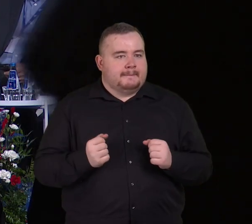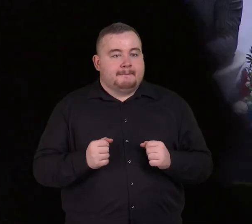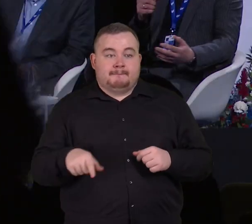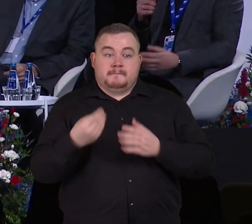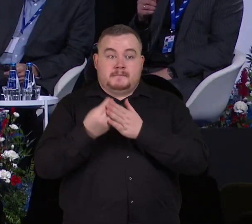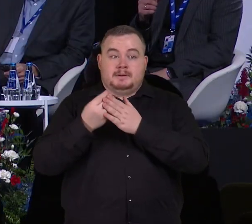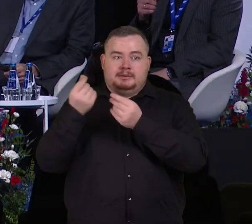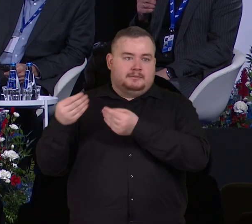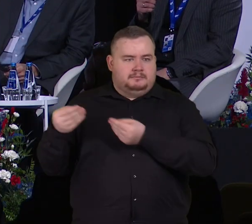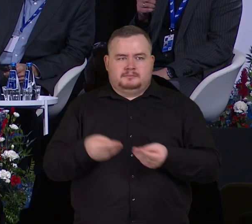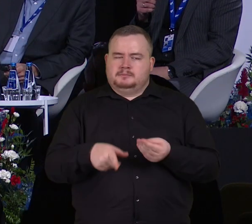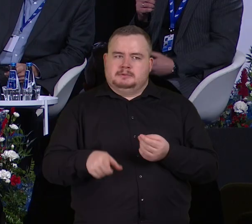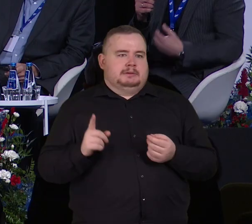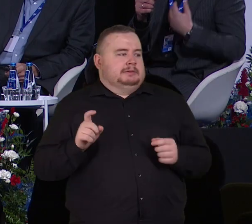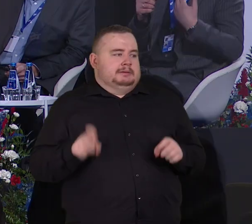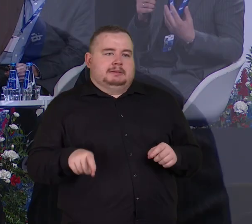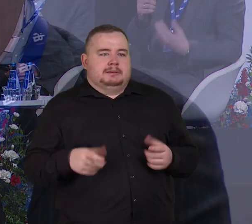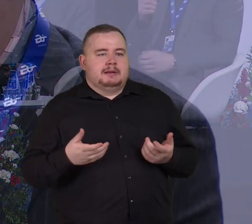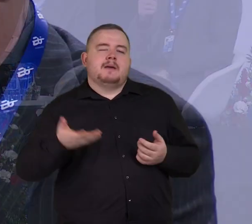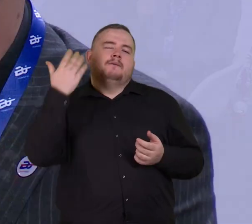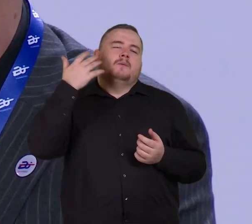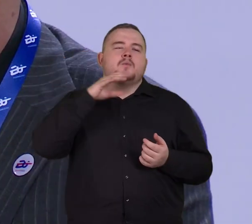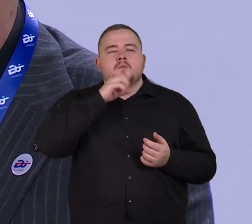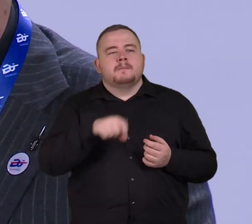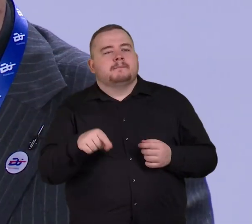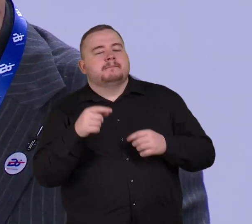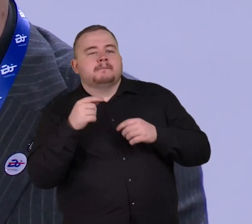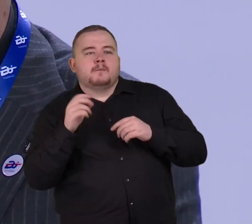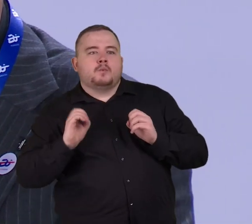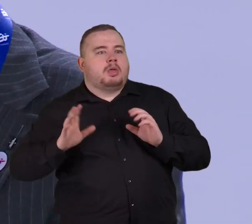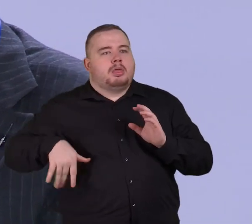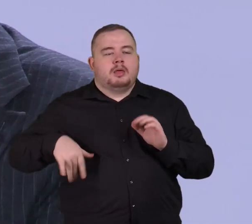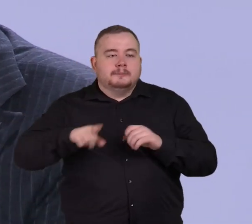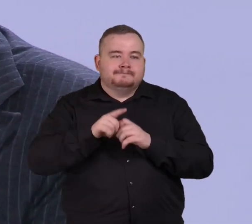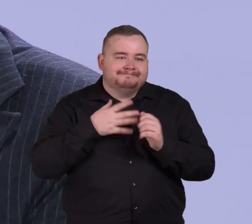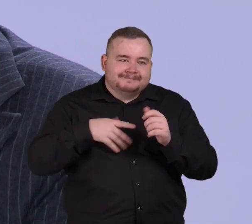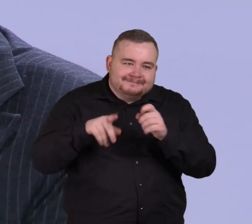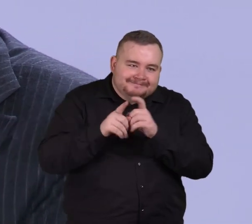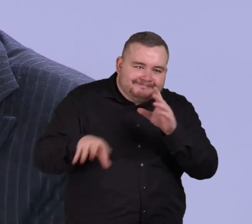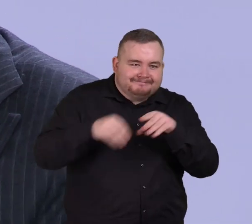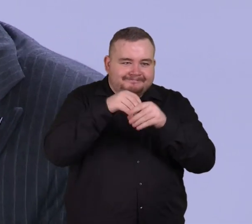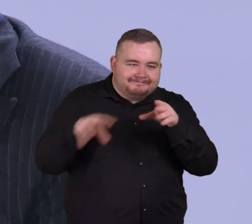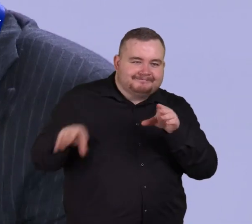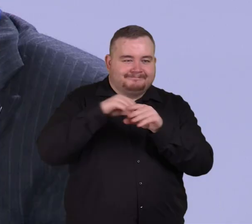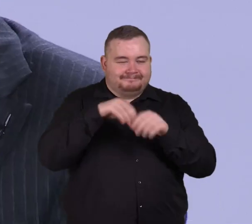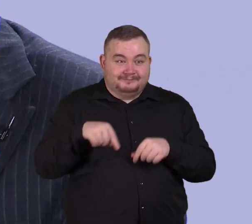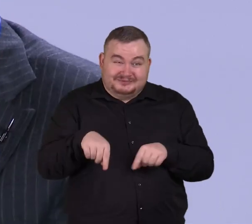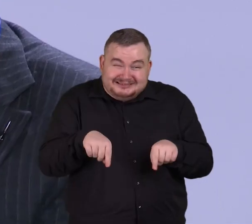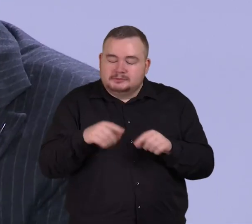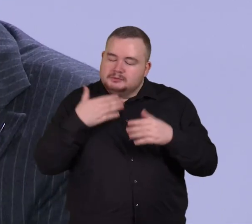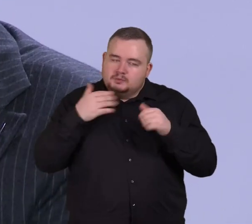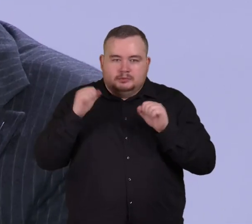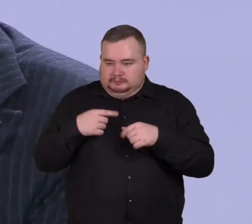not actually some additional benefit. We actually need these funds to catch up with others. So